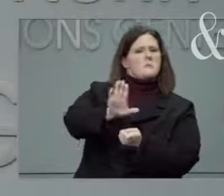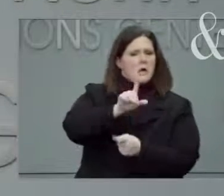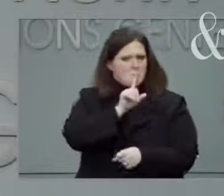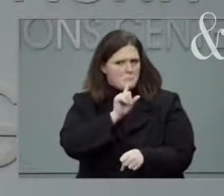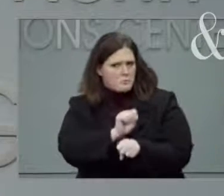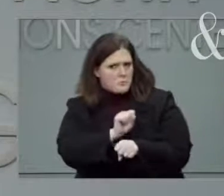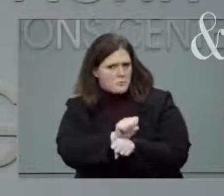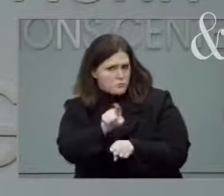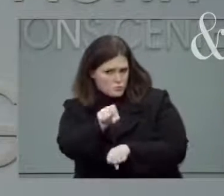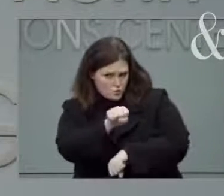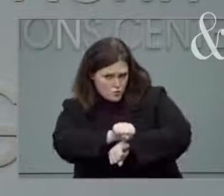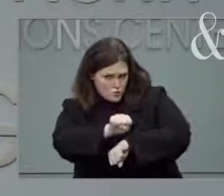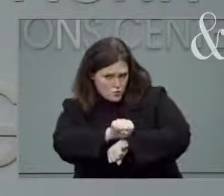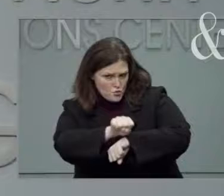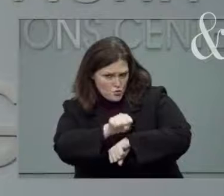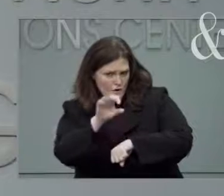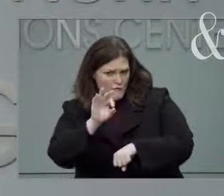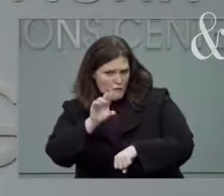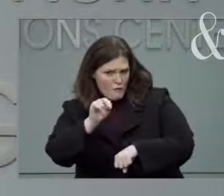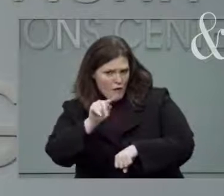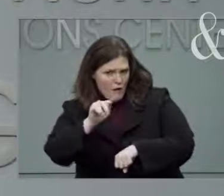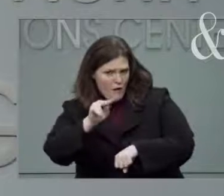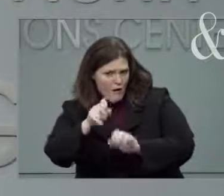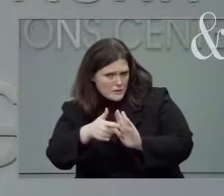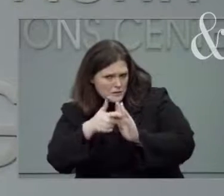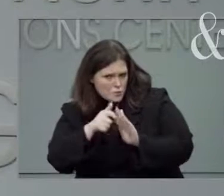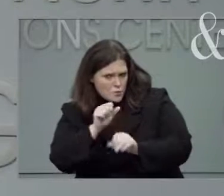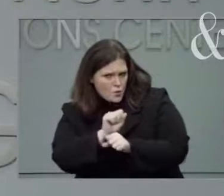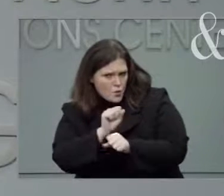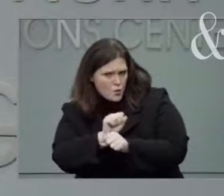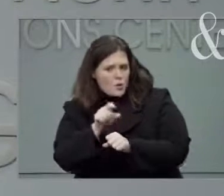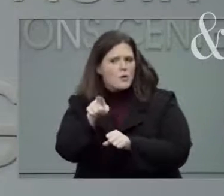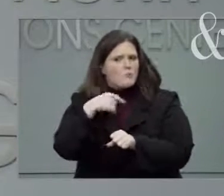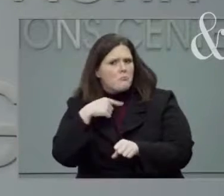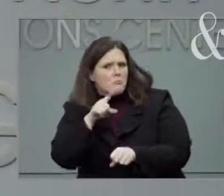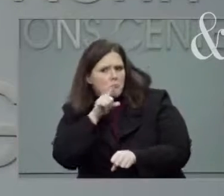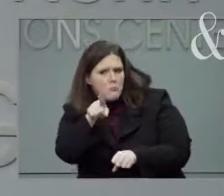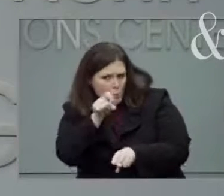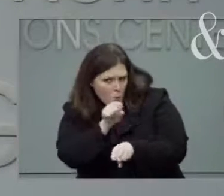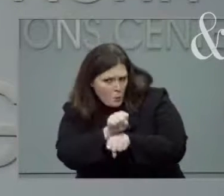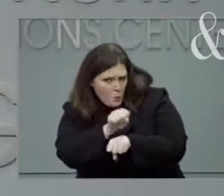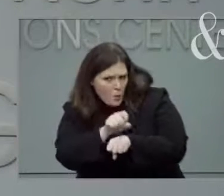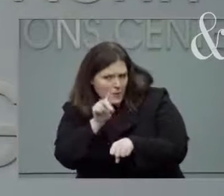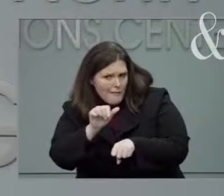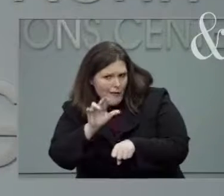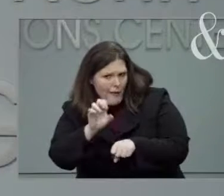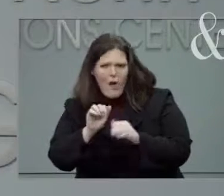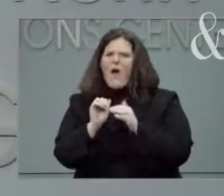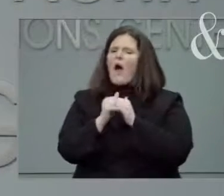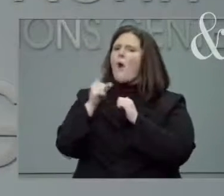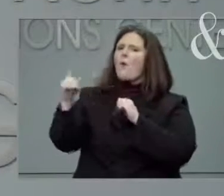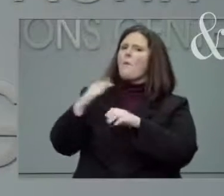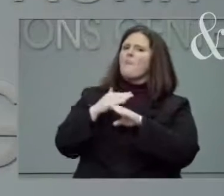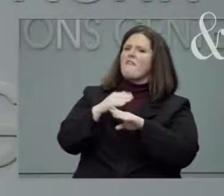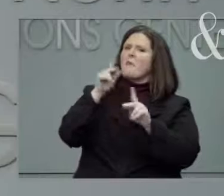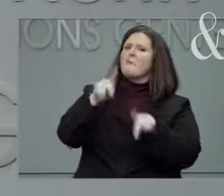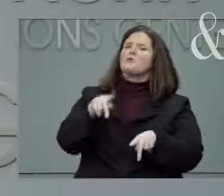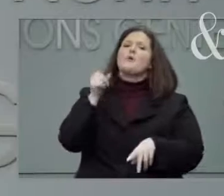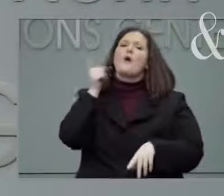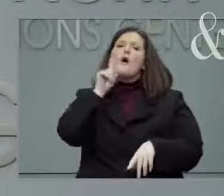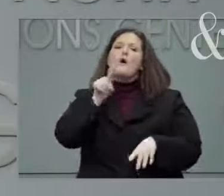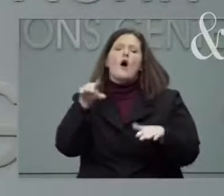educators or working in childcare? What mechanisms are in place to keep people from doing that and skipping line? Well,